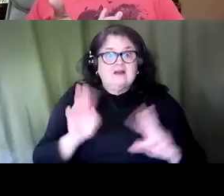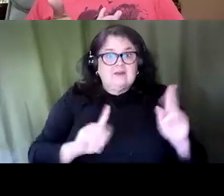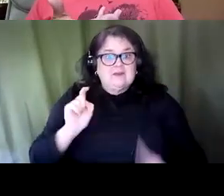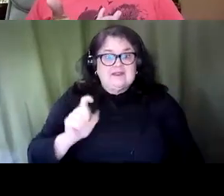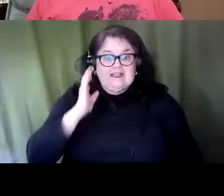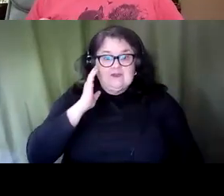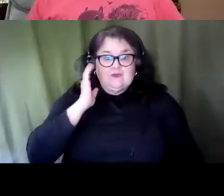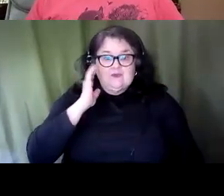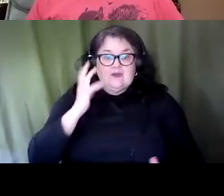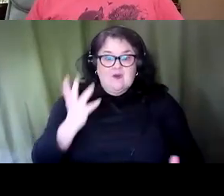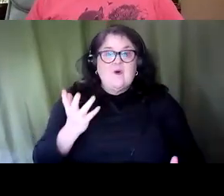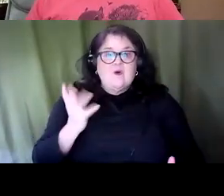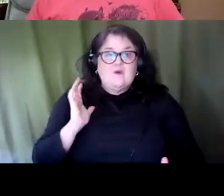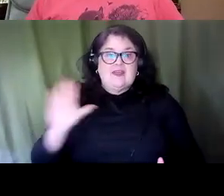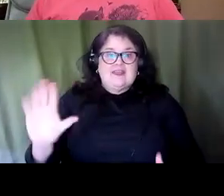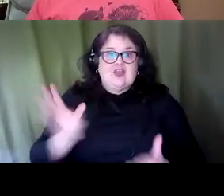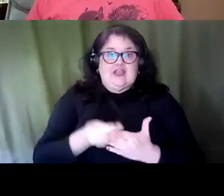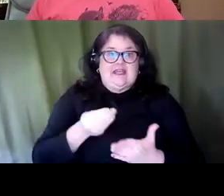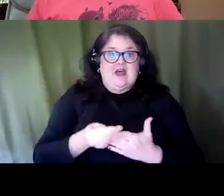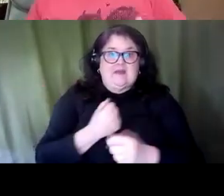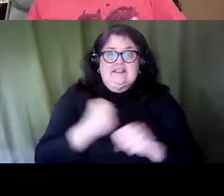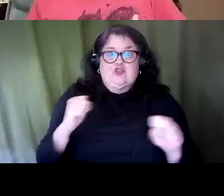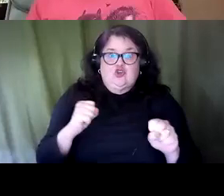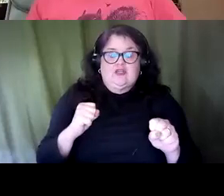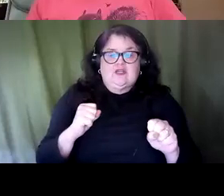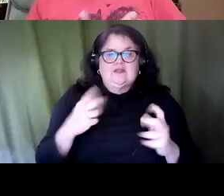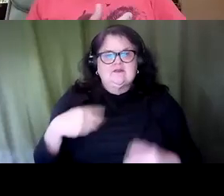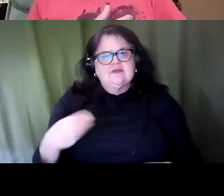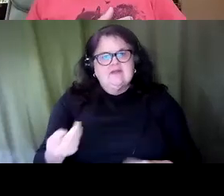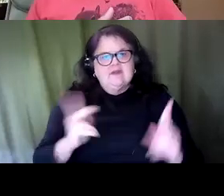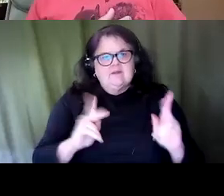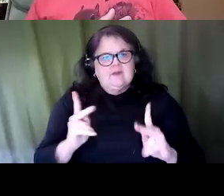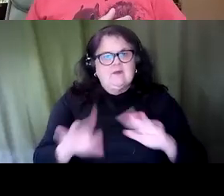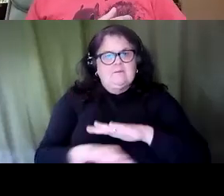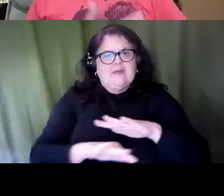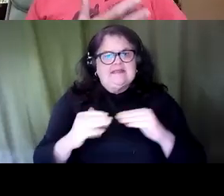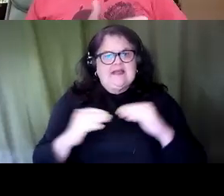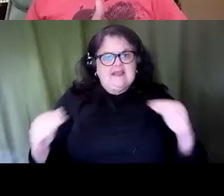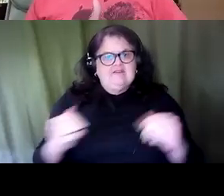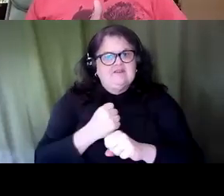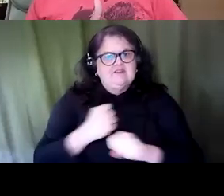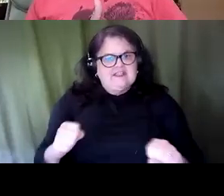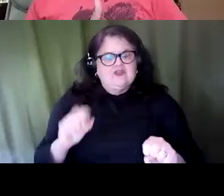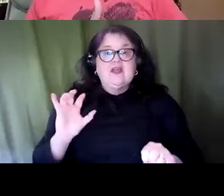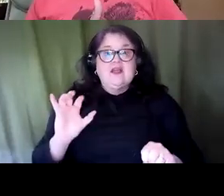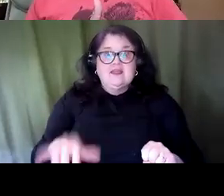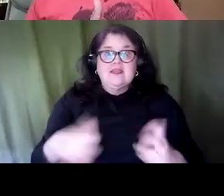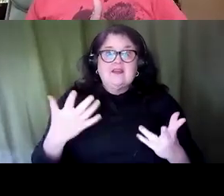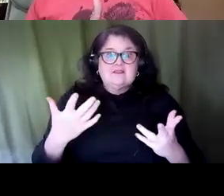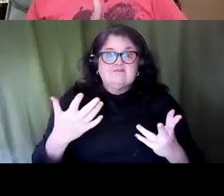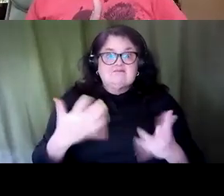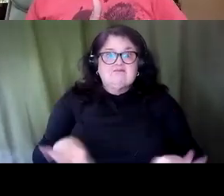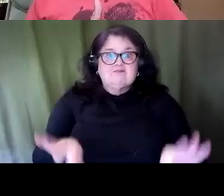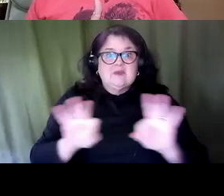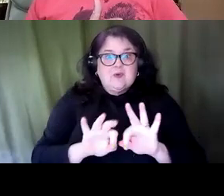what their economic security is. And so giving people a basic level of security is probably very important,